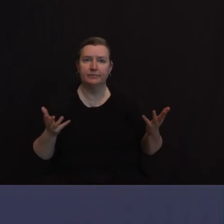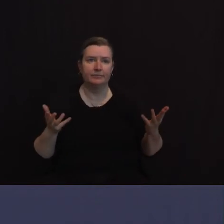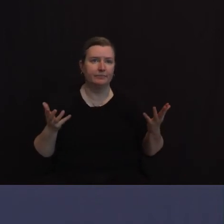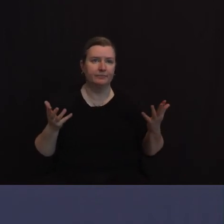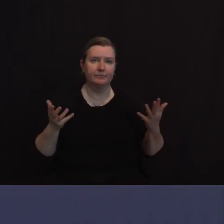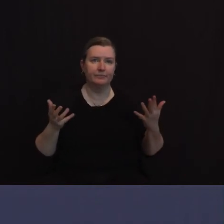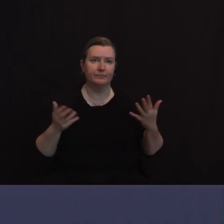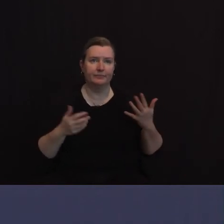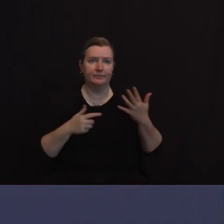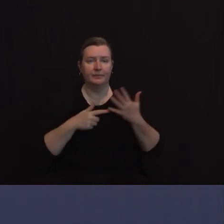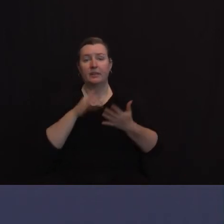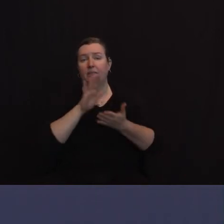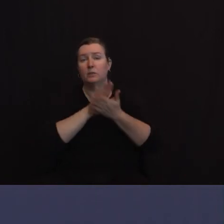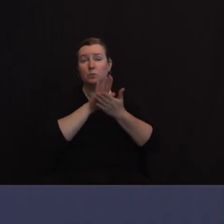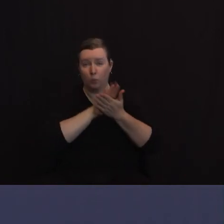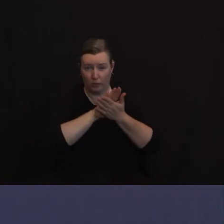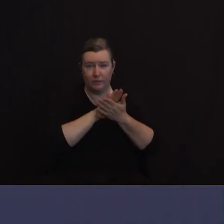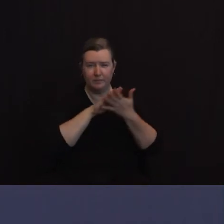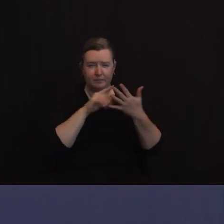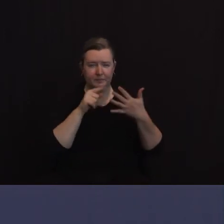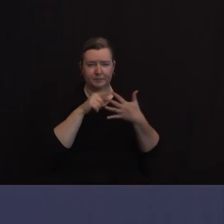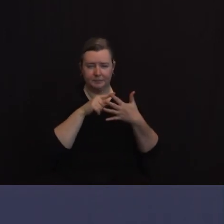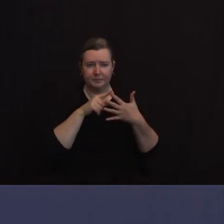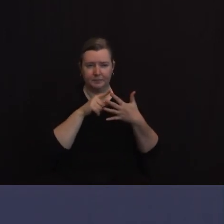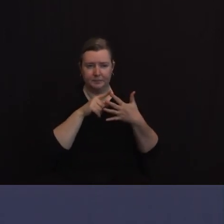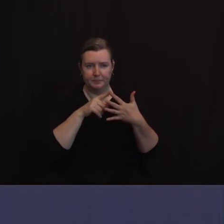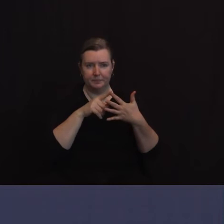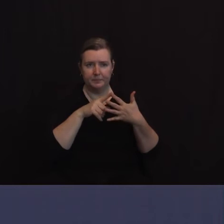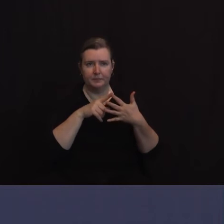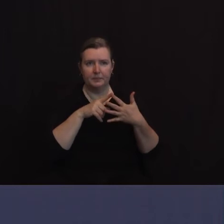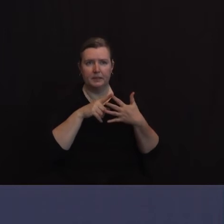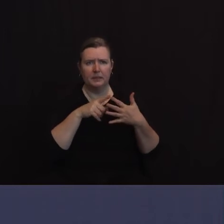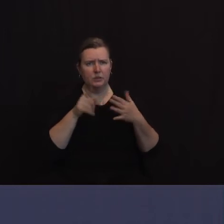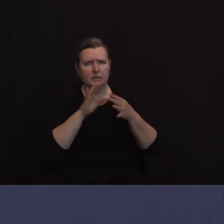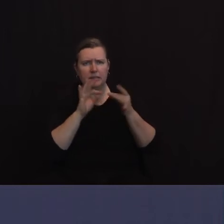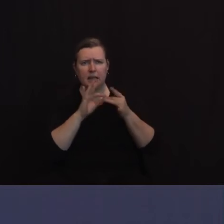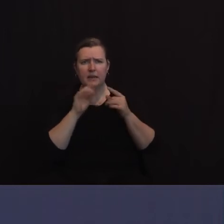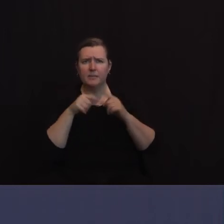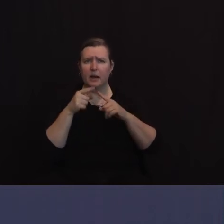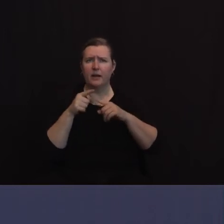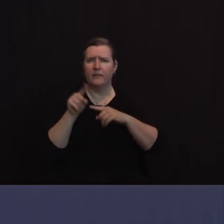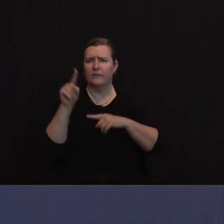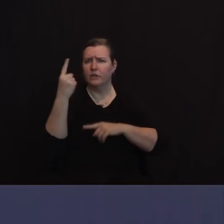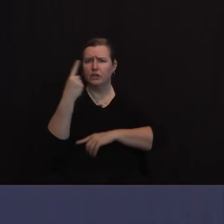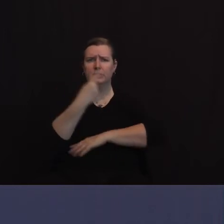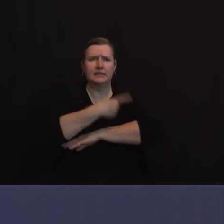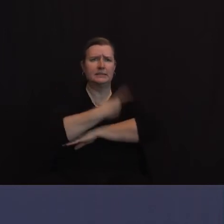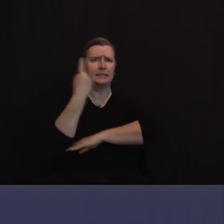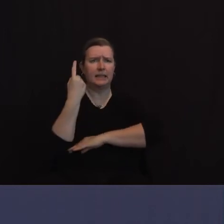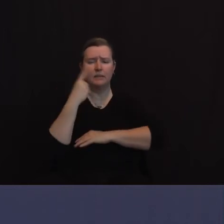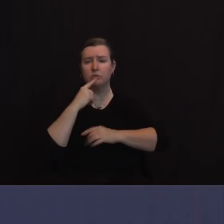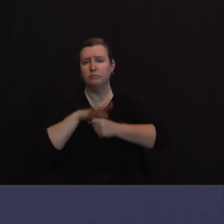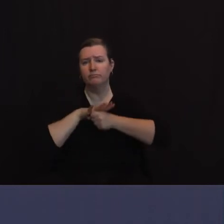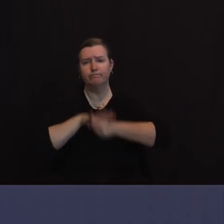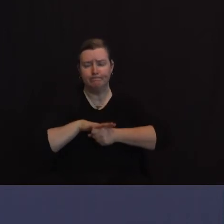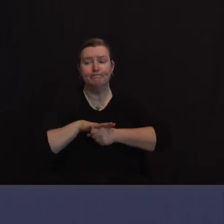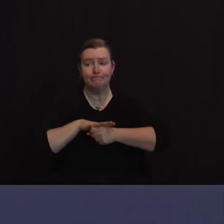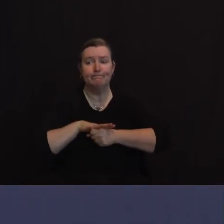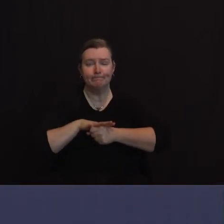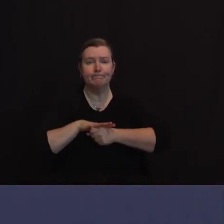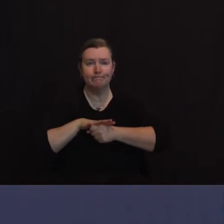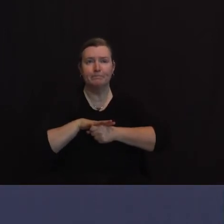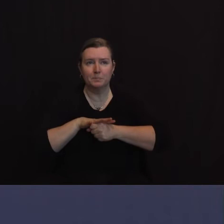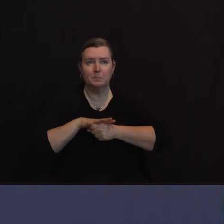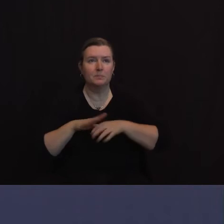listen, we've said this for day one. This is incredibly stressful for everybody, for parents,